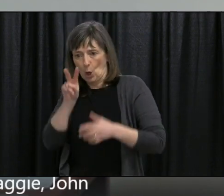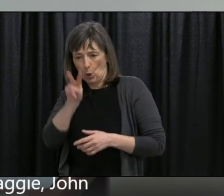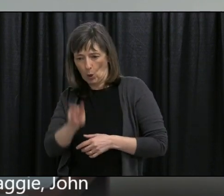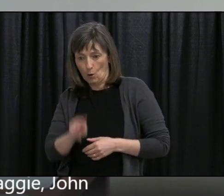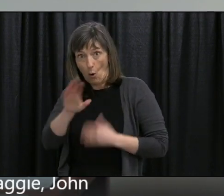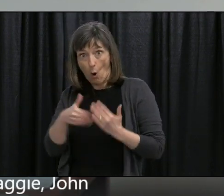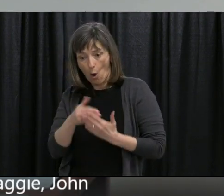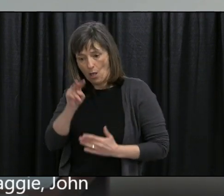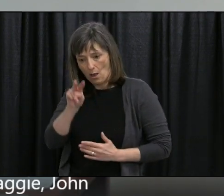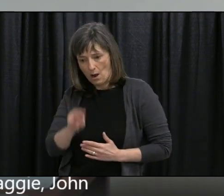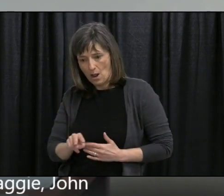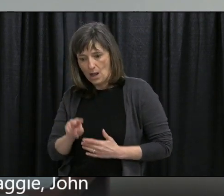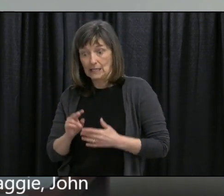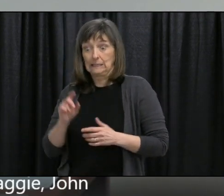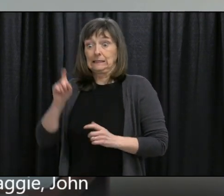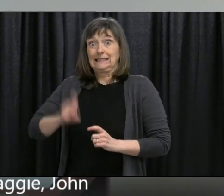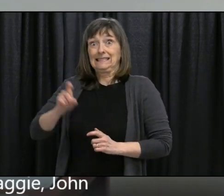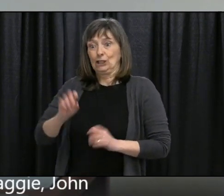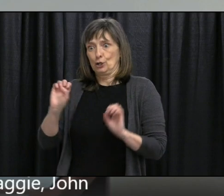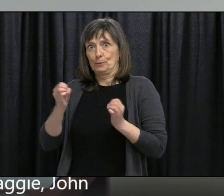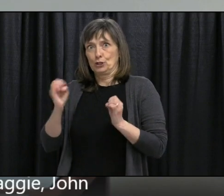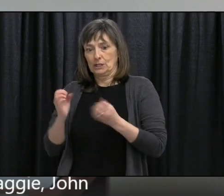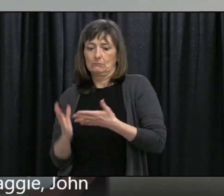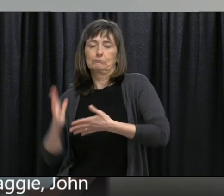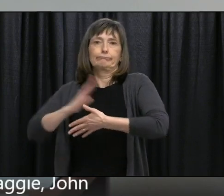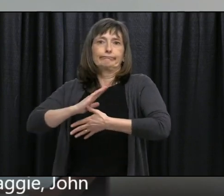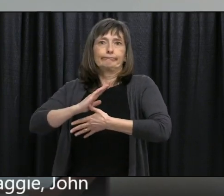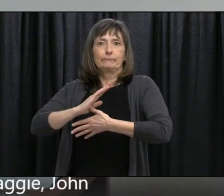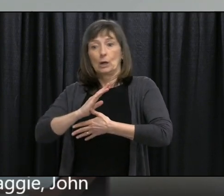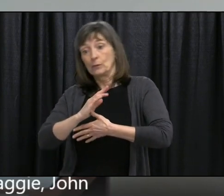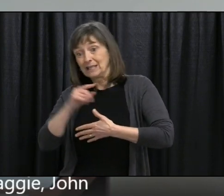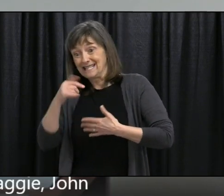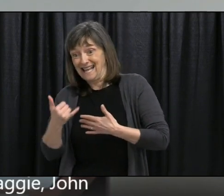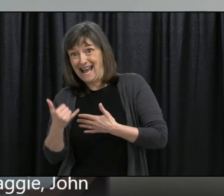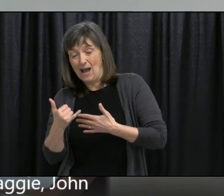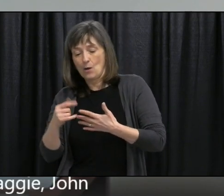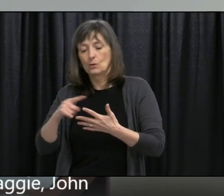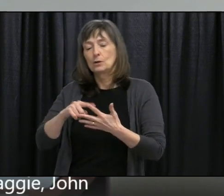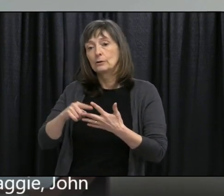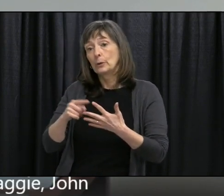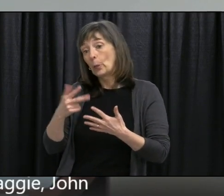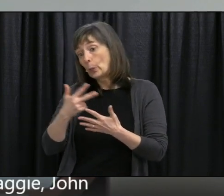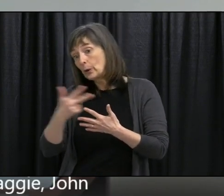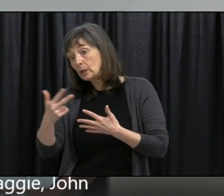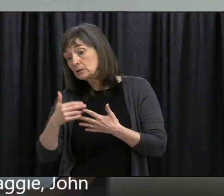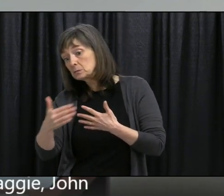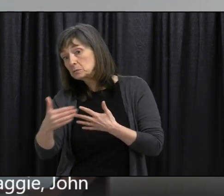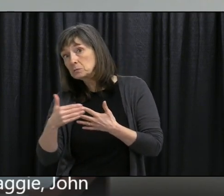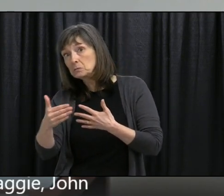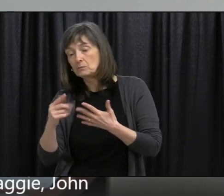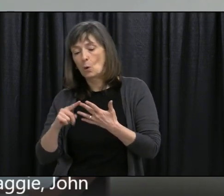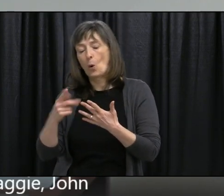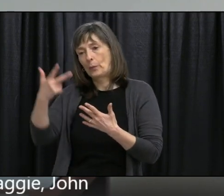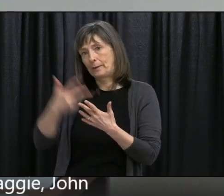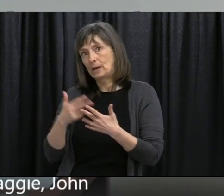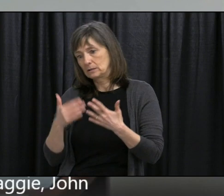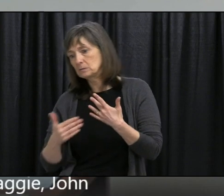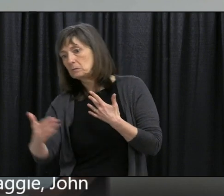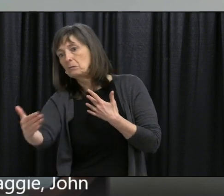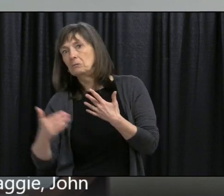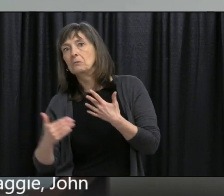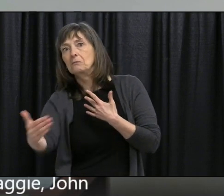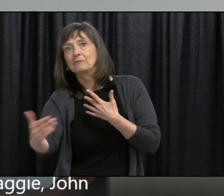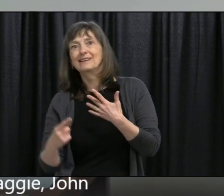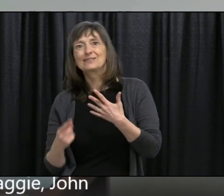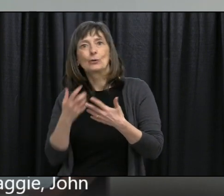within 3 weeks, within 3 months, those kind of things. So that will and has been a source of constant